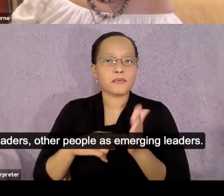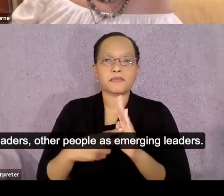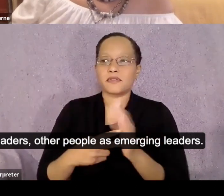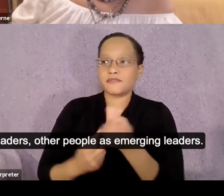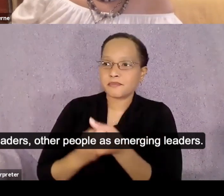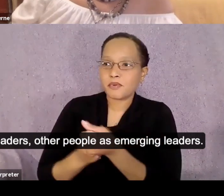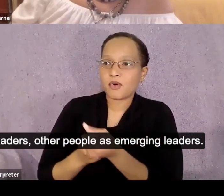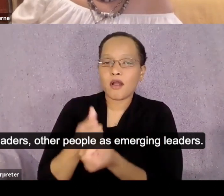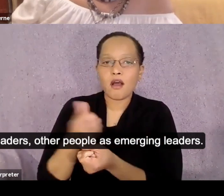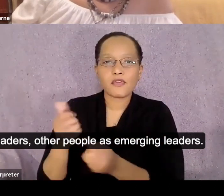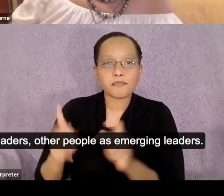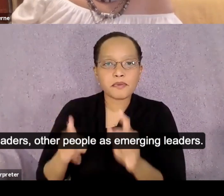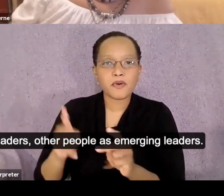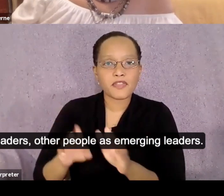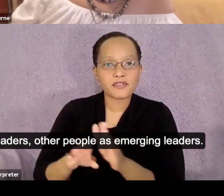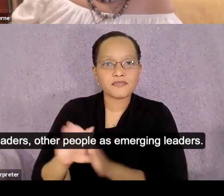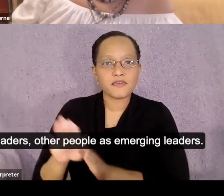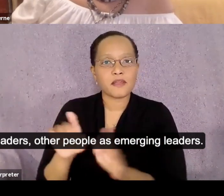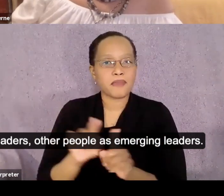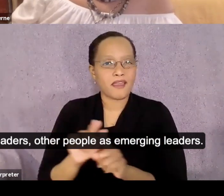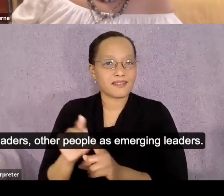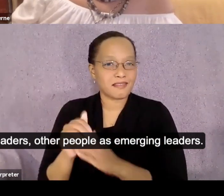leaders, other people as emerging leaders,